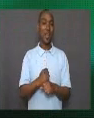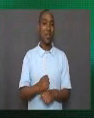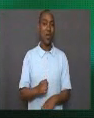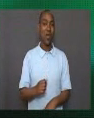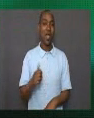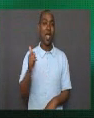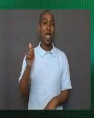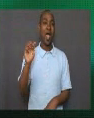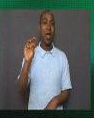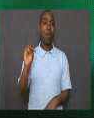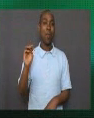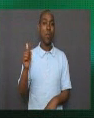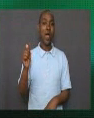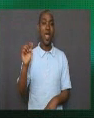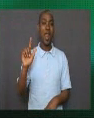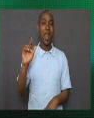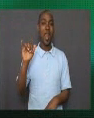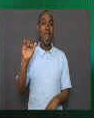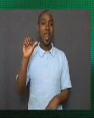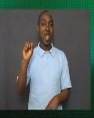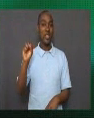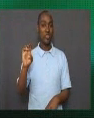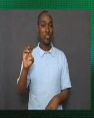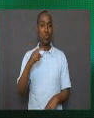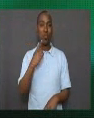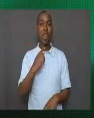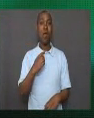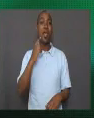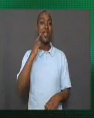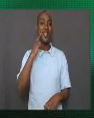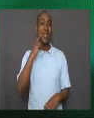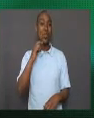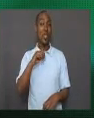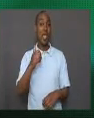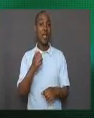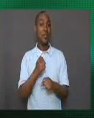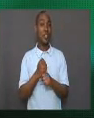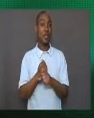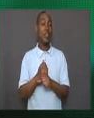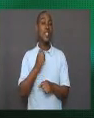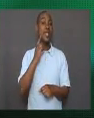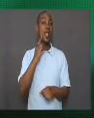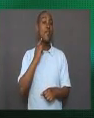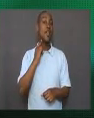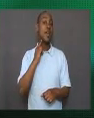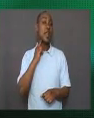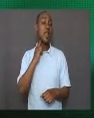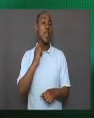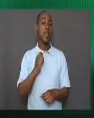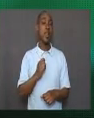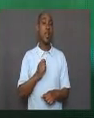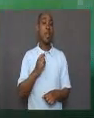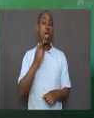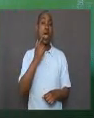Amylase is an enzyme that is made in the salivary gland, in the mouth and